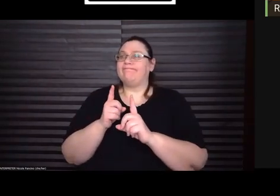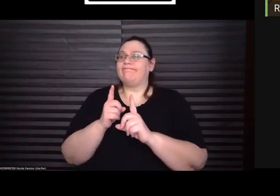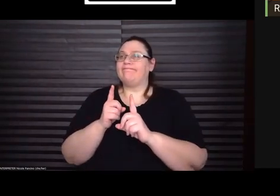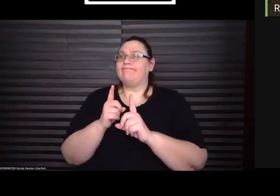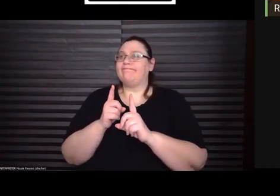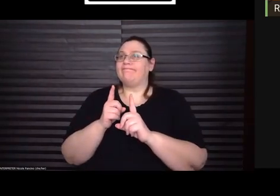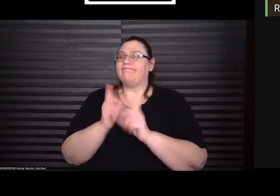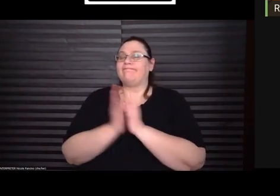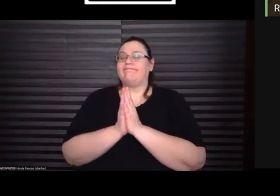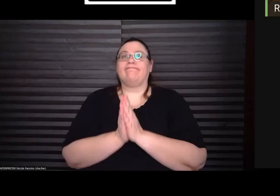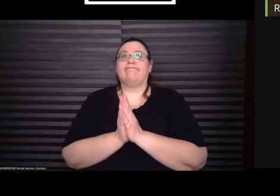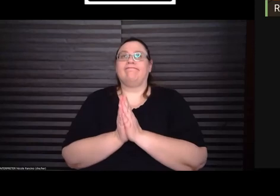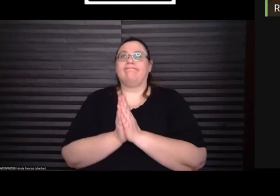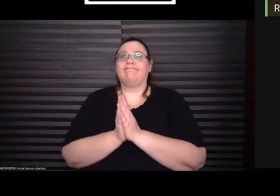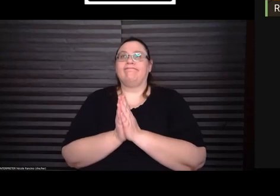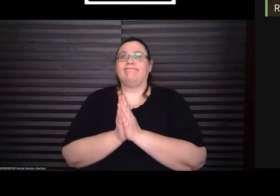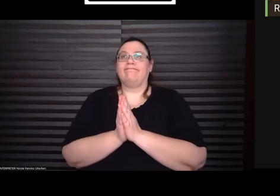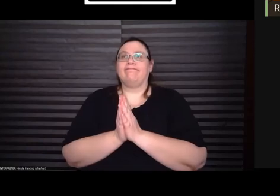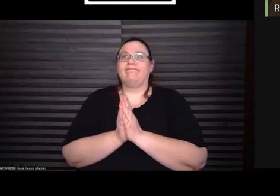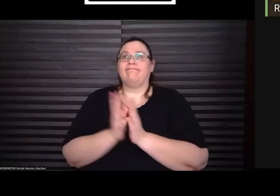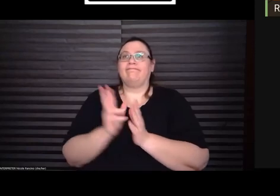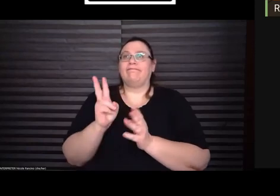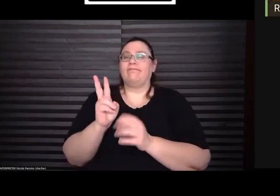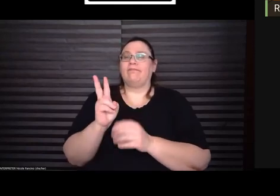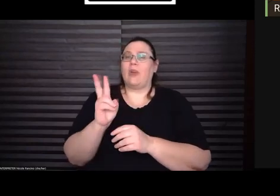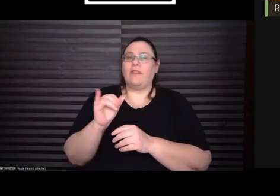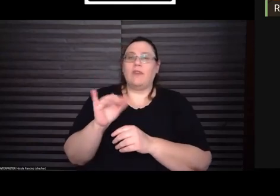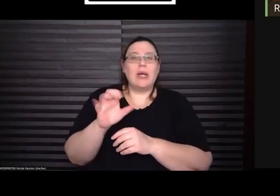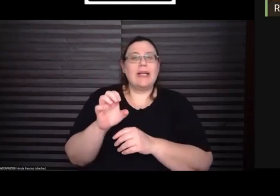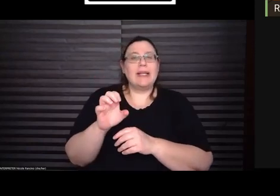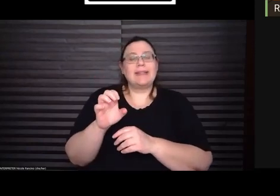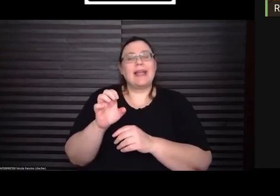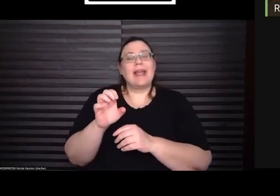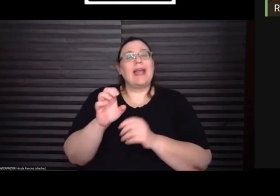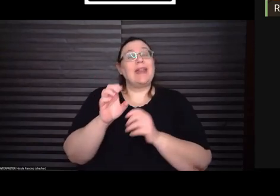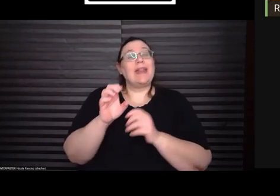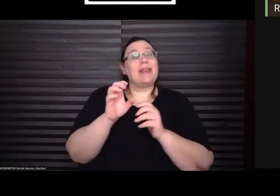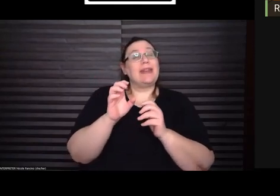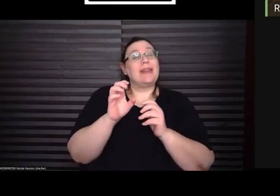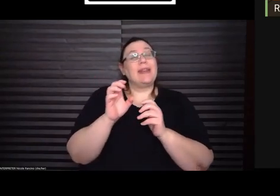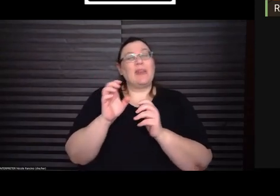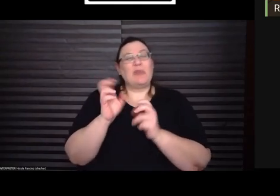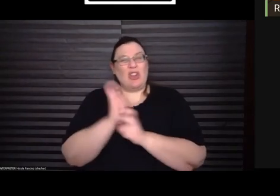you know, I guess like classically, like